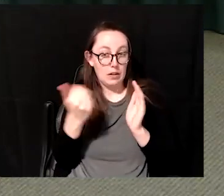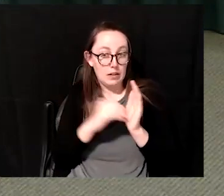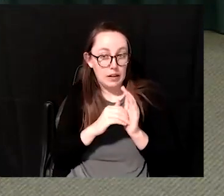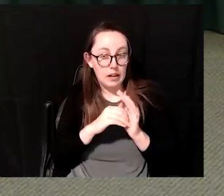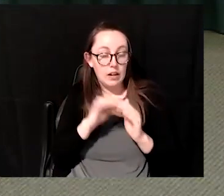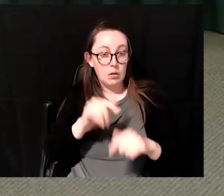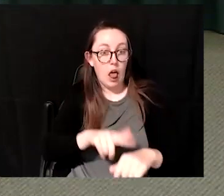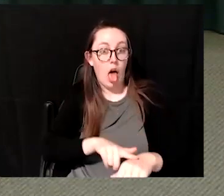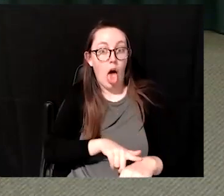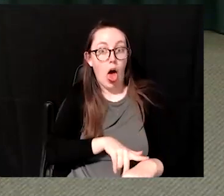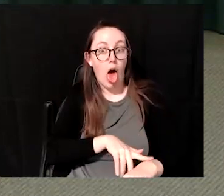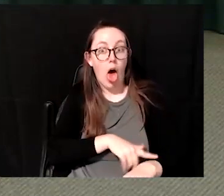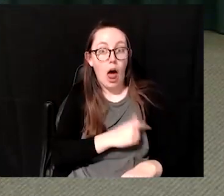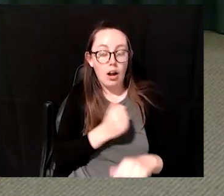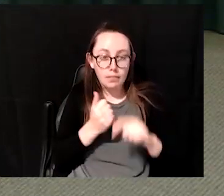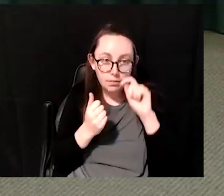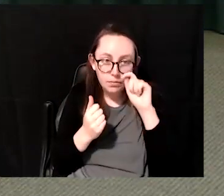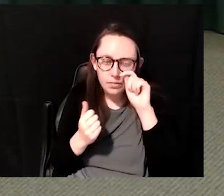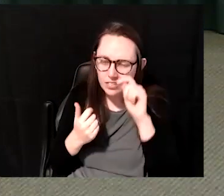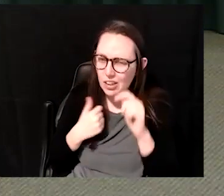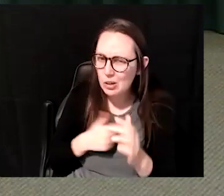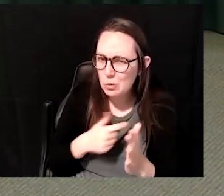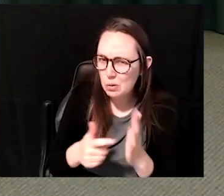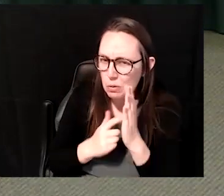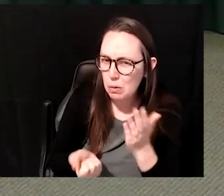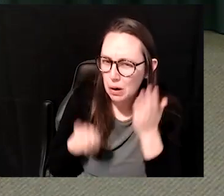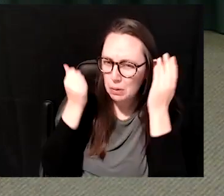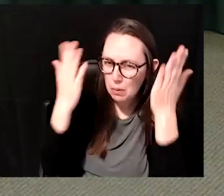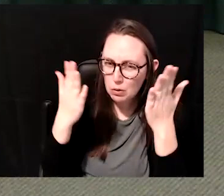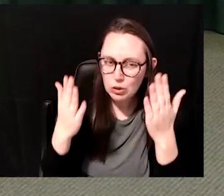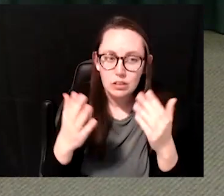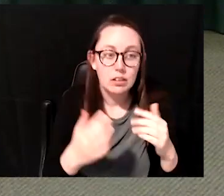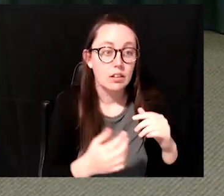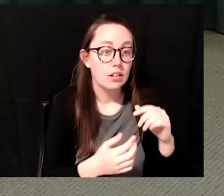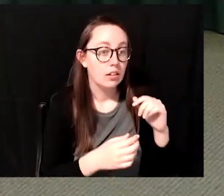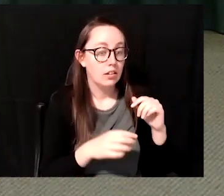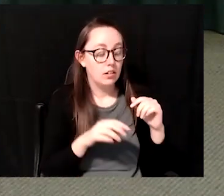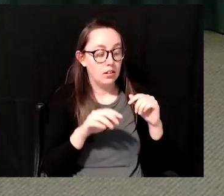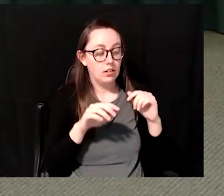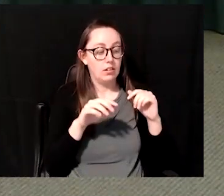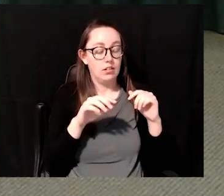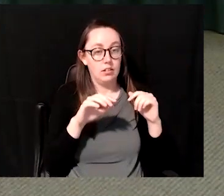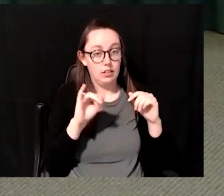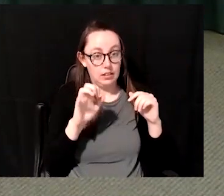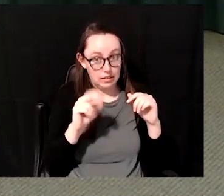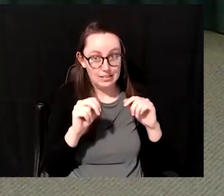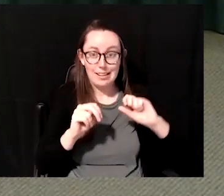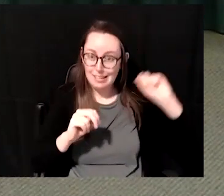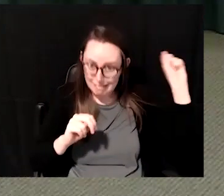I don't I'm not do we need emotion yes yeah yeah I think we definitely do